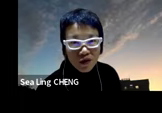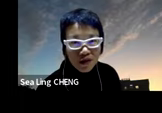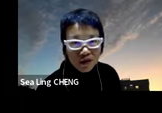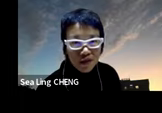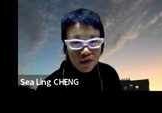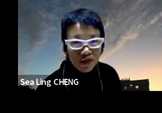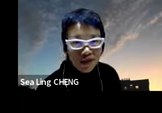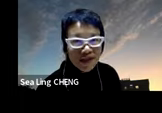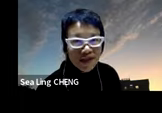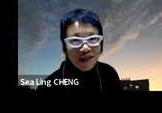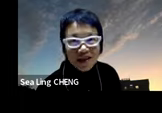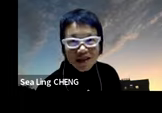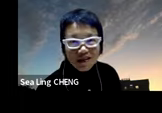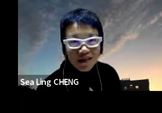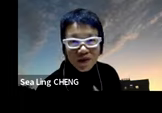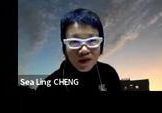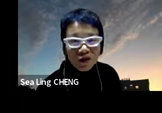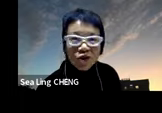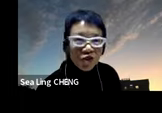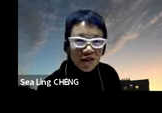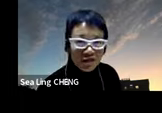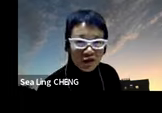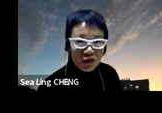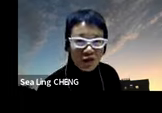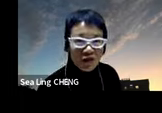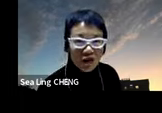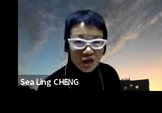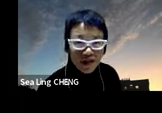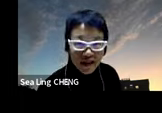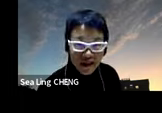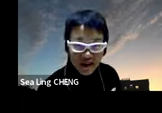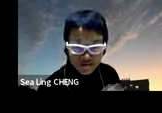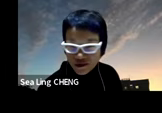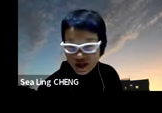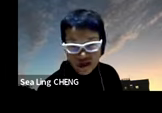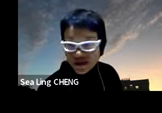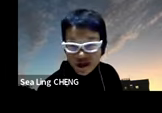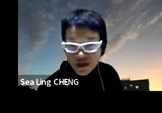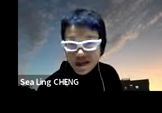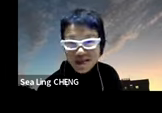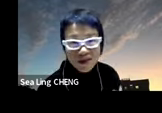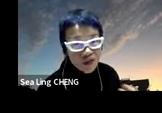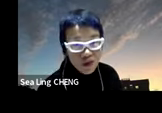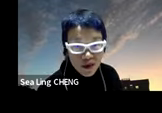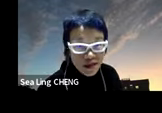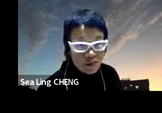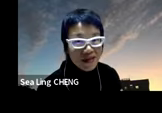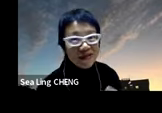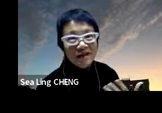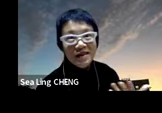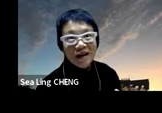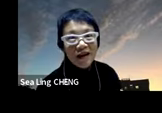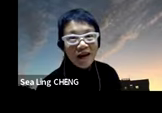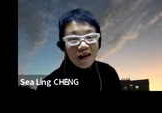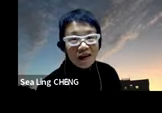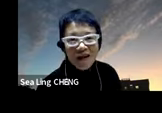women cameras, and they were encouraged to take photos of their living spaces, of their working